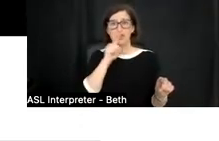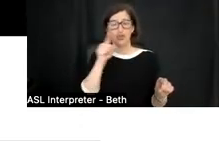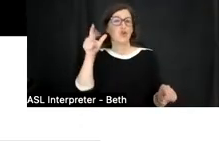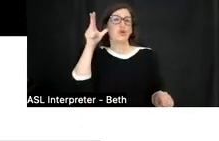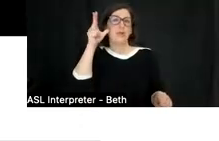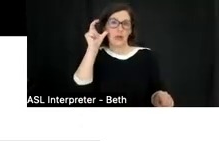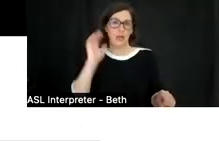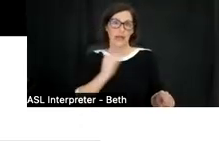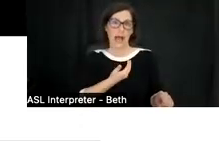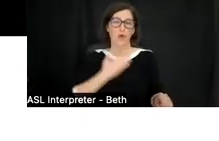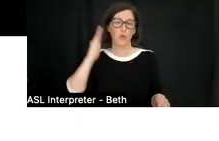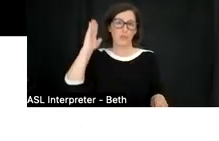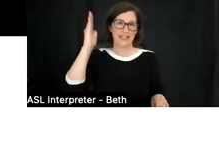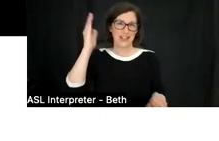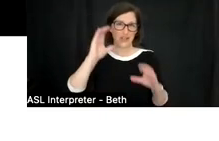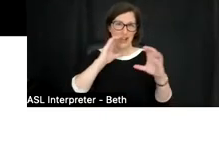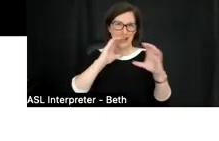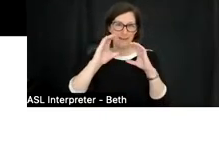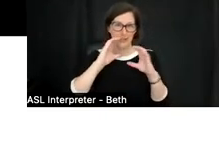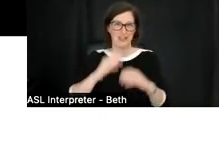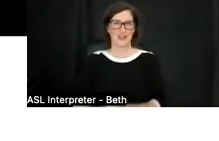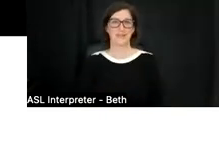our conversation that'll get started.